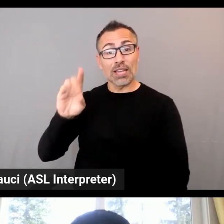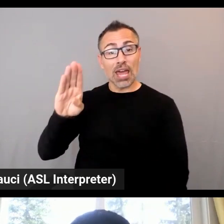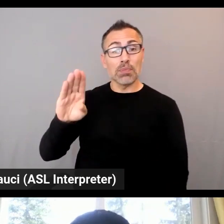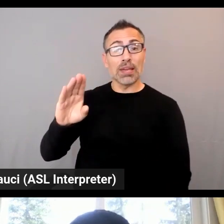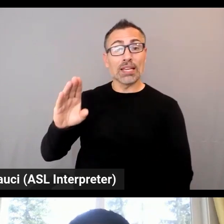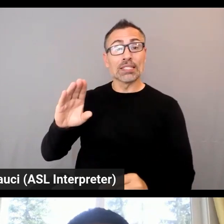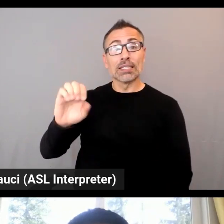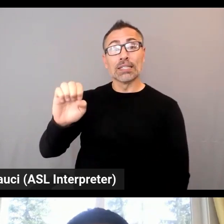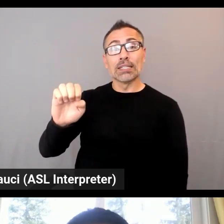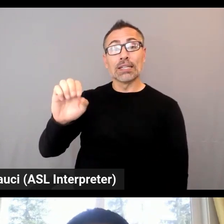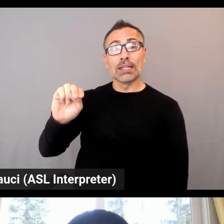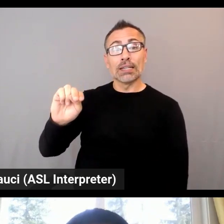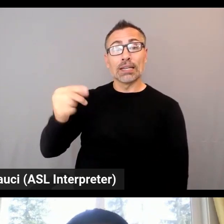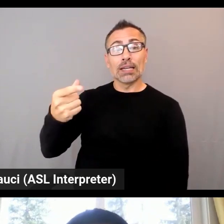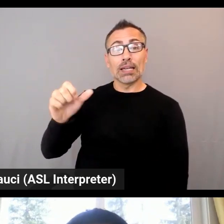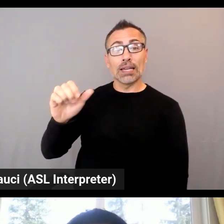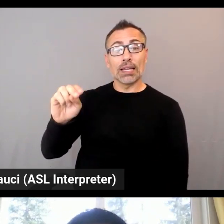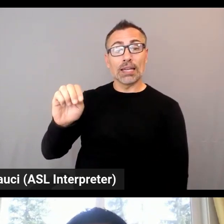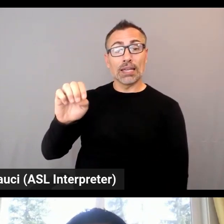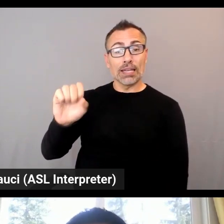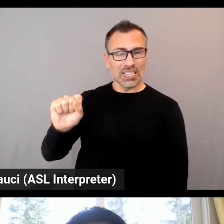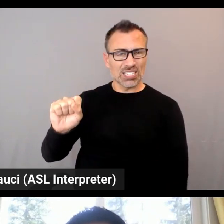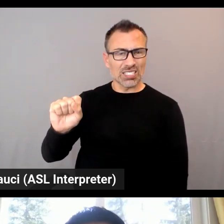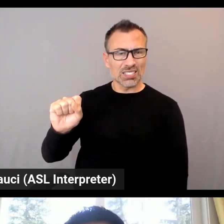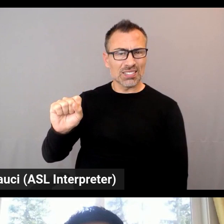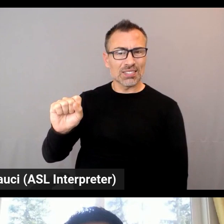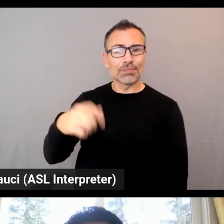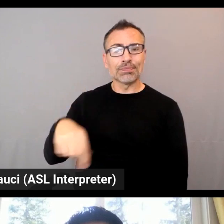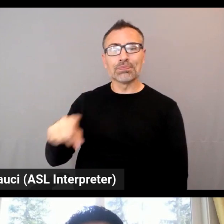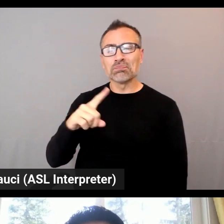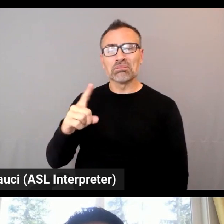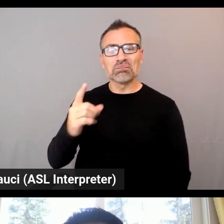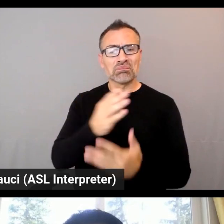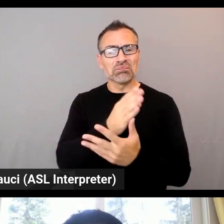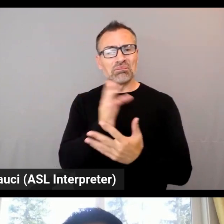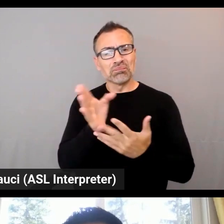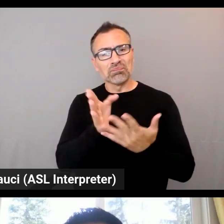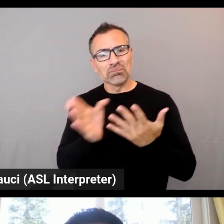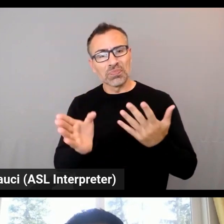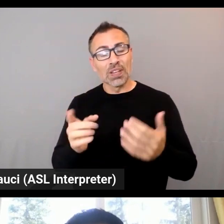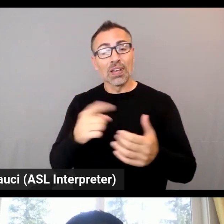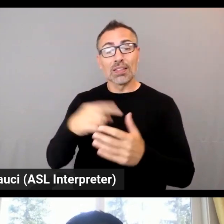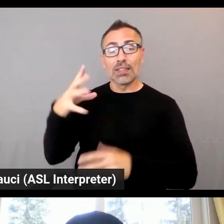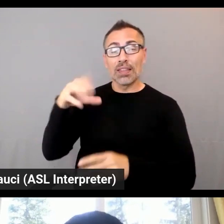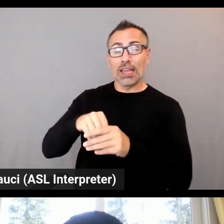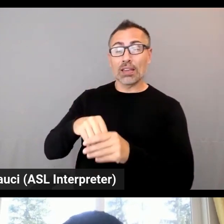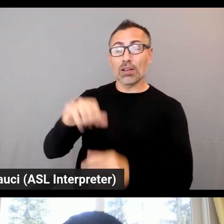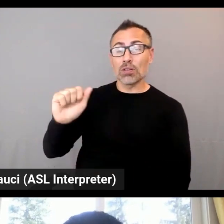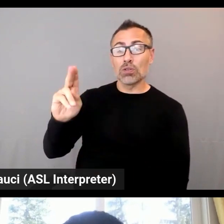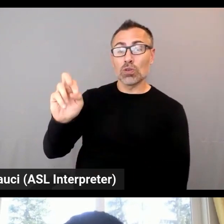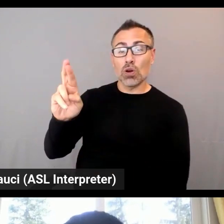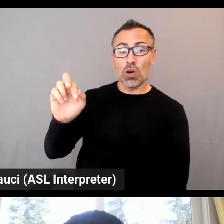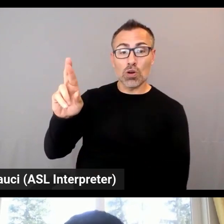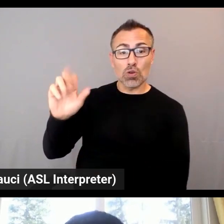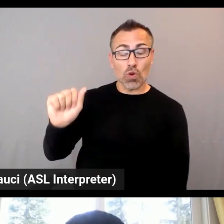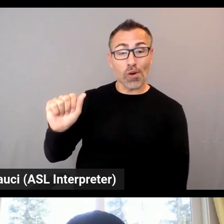are different flavors. These include Amazon Aurora with MySQL